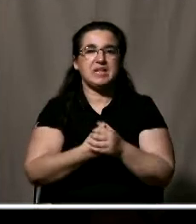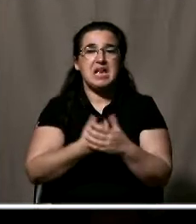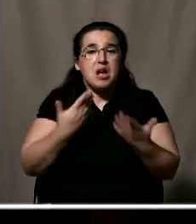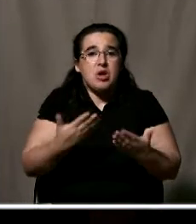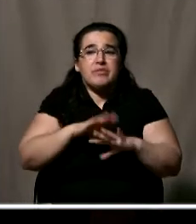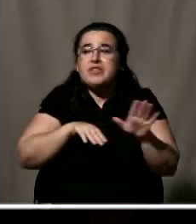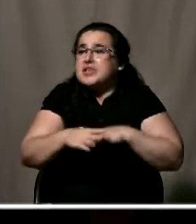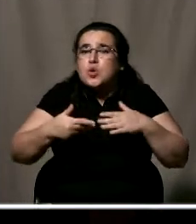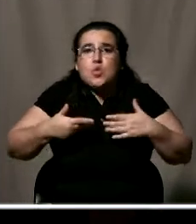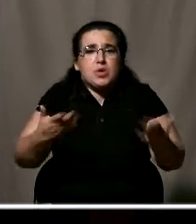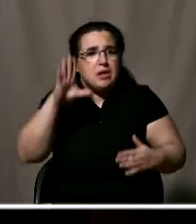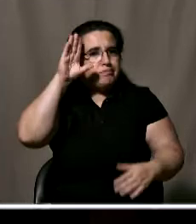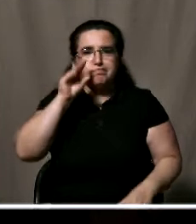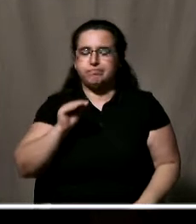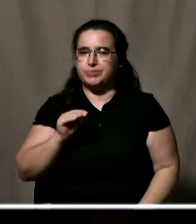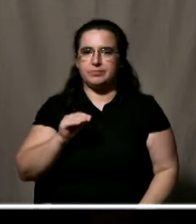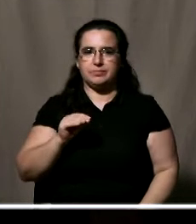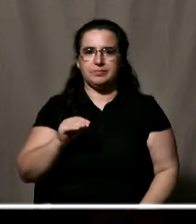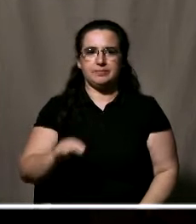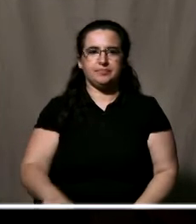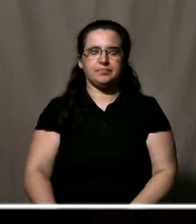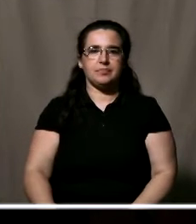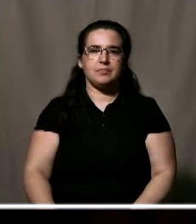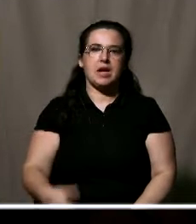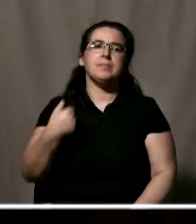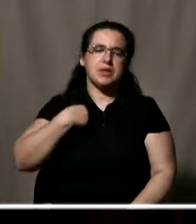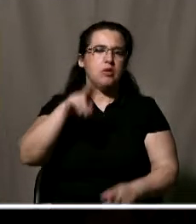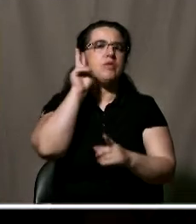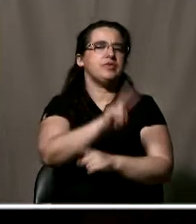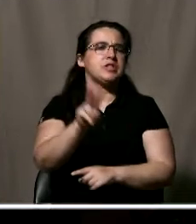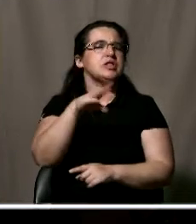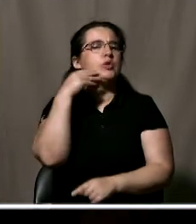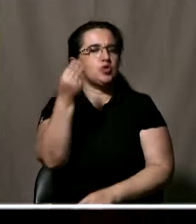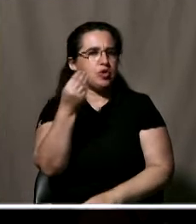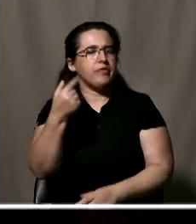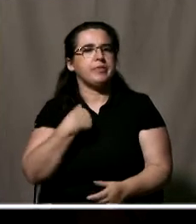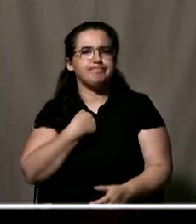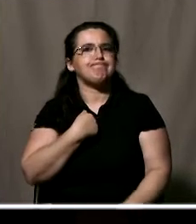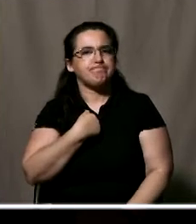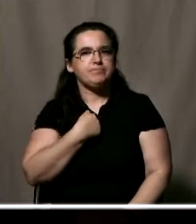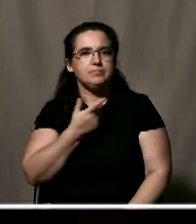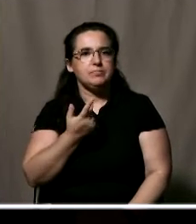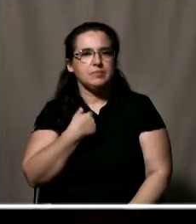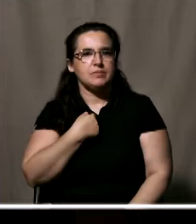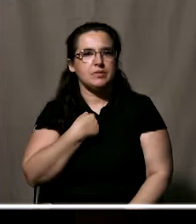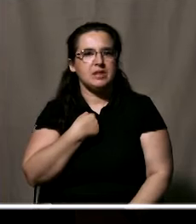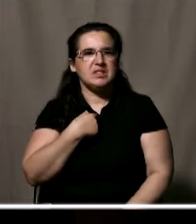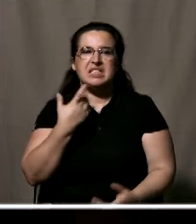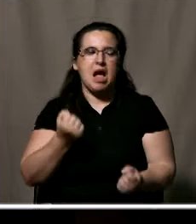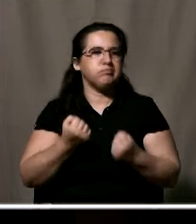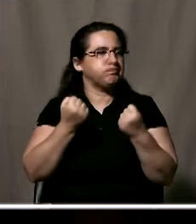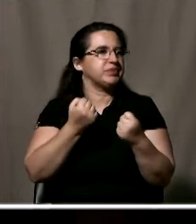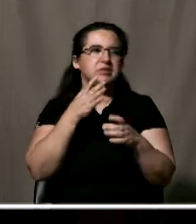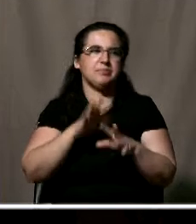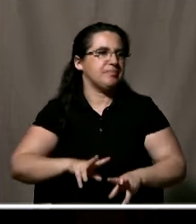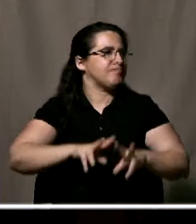pastor. I began to visit with that young man. Eu visitei aquele jovem. Made very little headway. E fiz muito pouco progresso. He was not